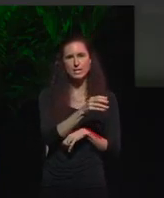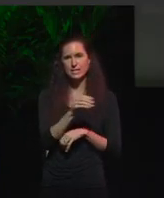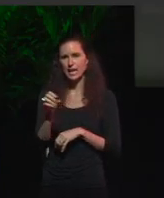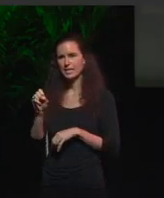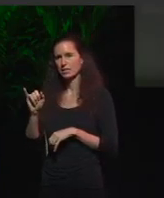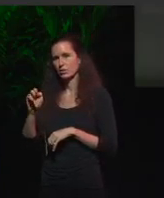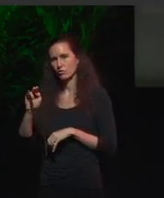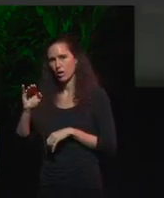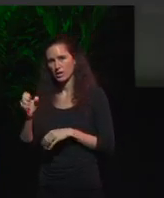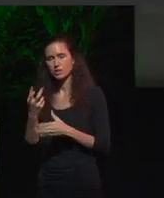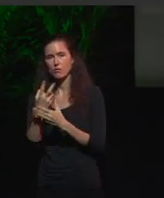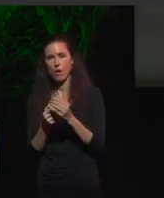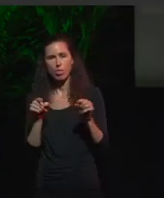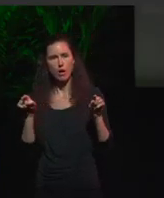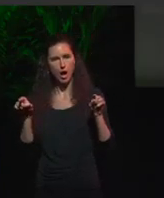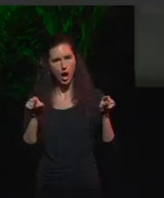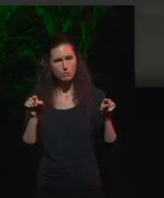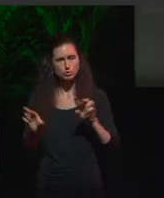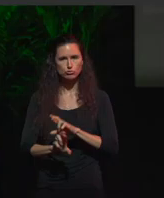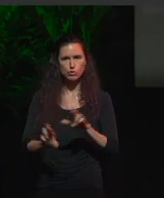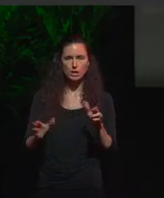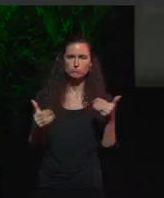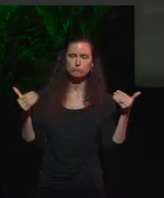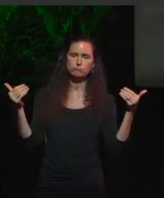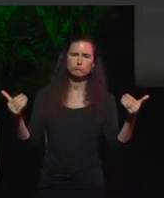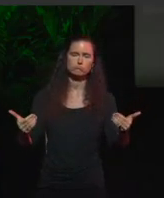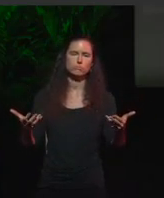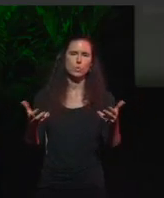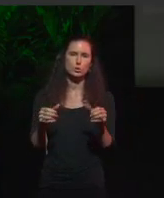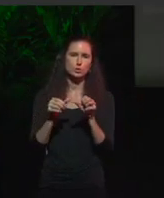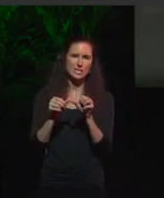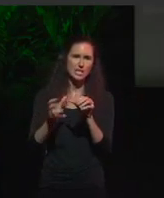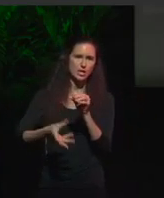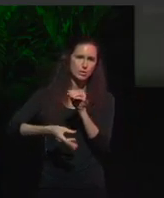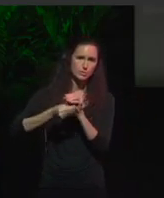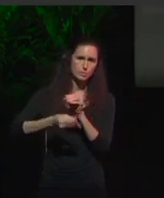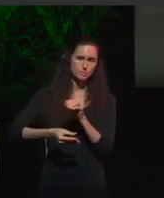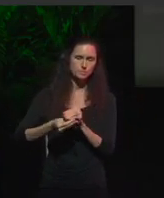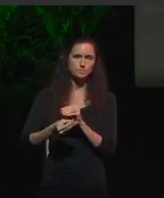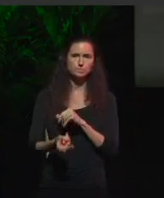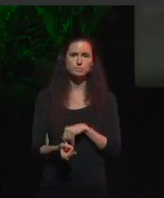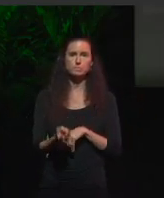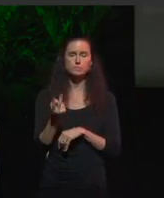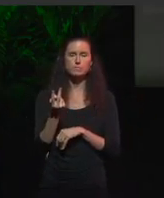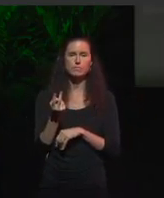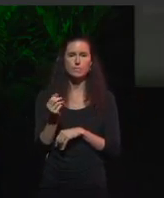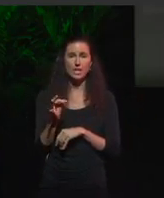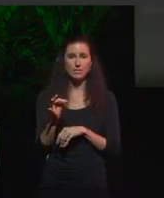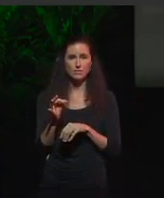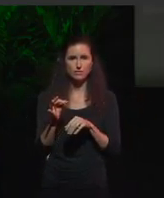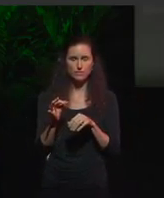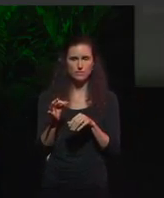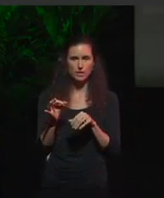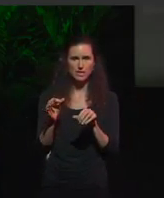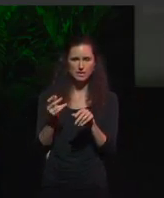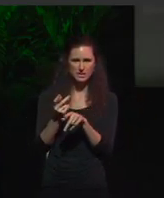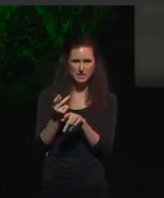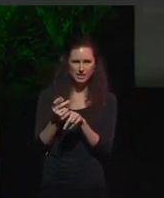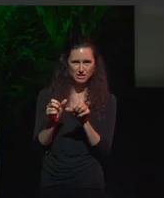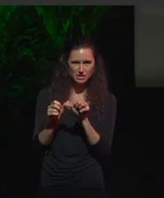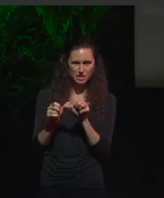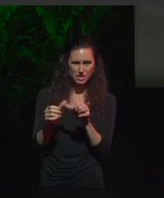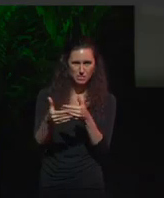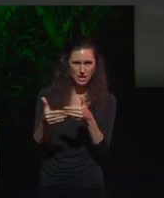to go, and we look to keep building that out. There are two, if you can keep that slide up for 1 second, there's